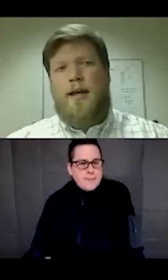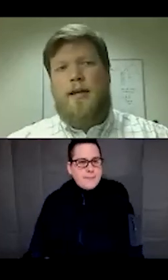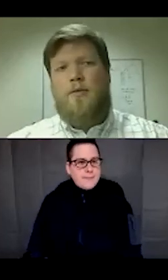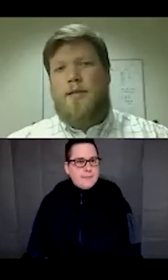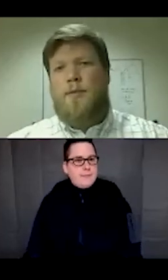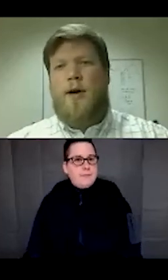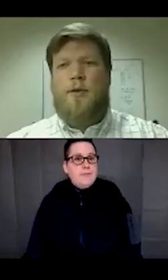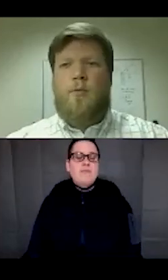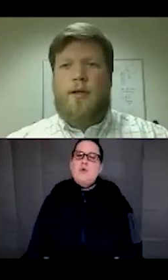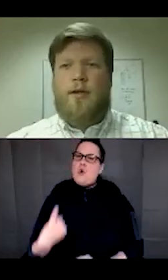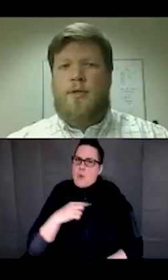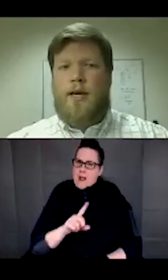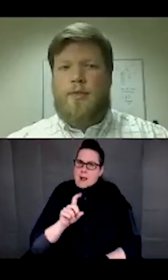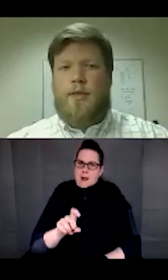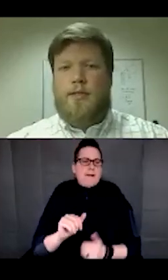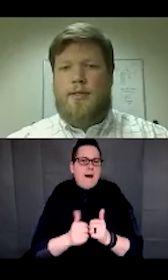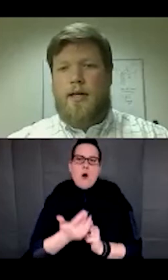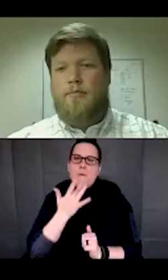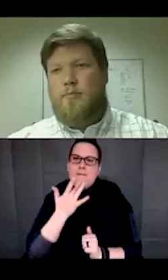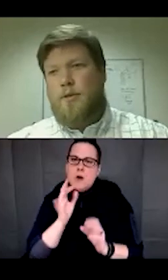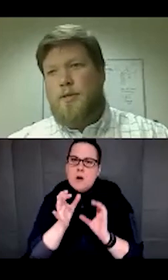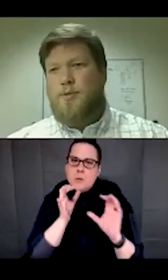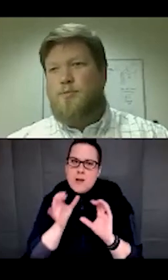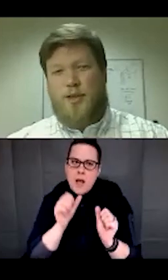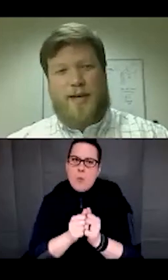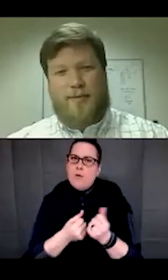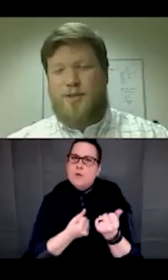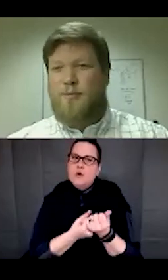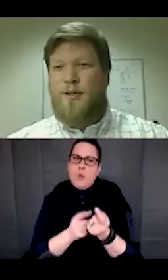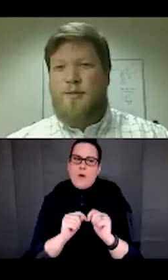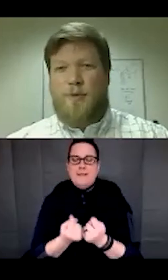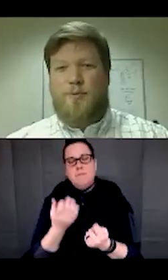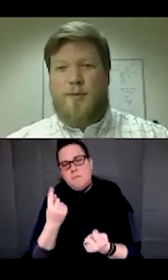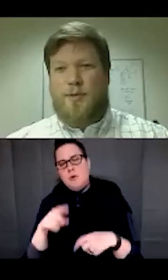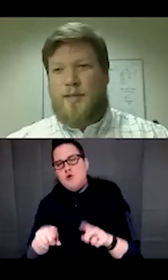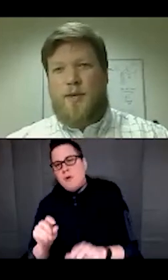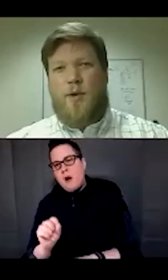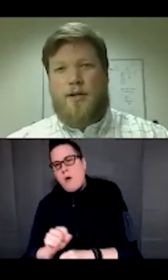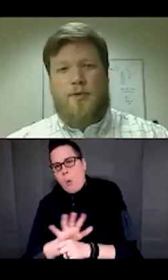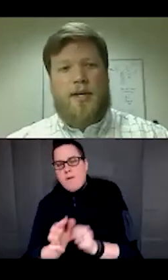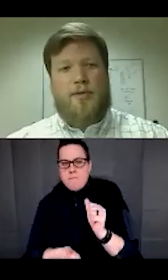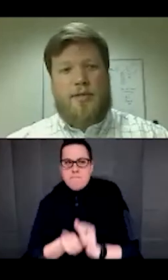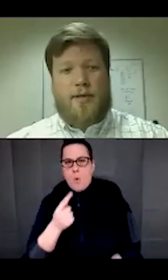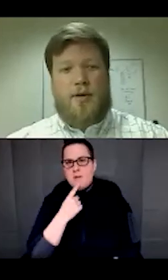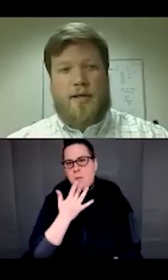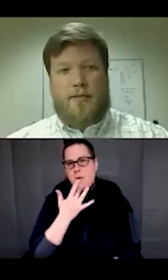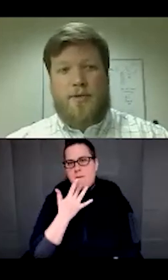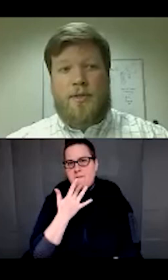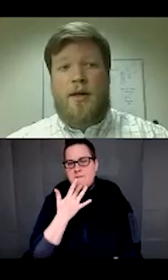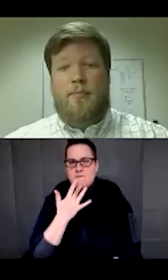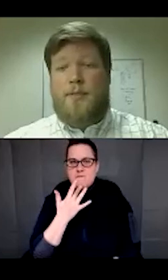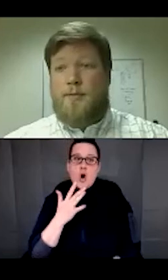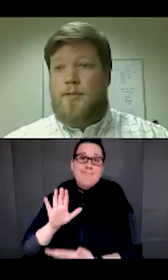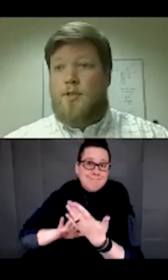To that end, we asked people how they would want to communicate with us. And this was during the pandemic, so most people said that they would want to communicate with their team by talking in